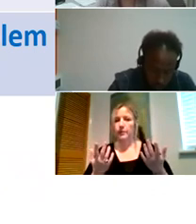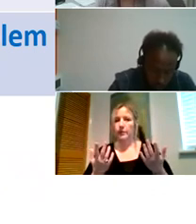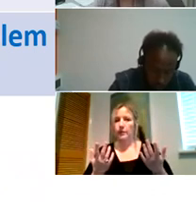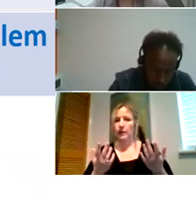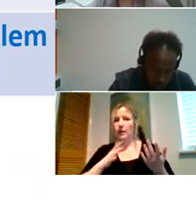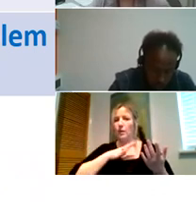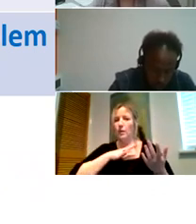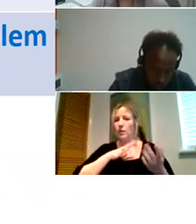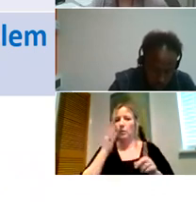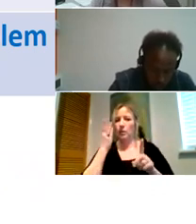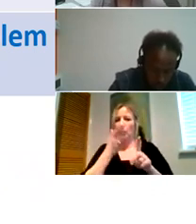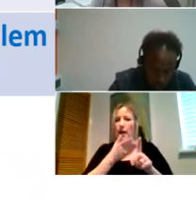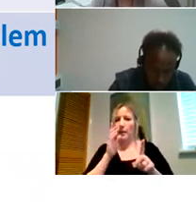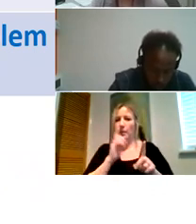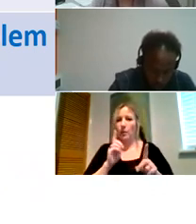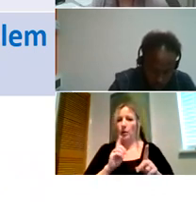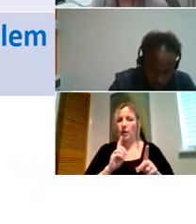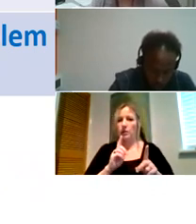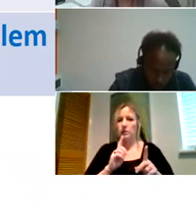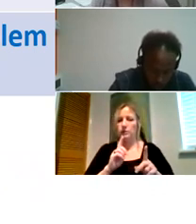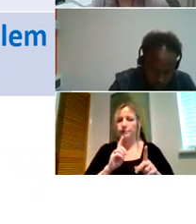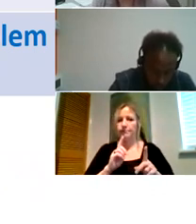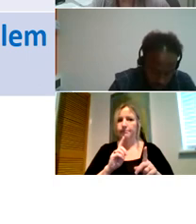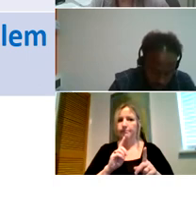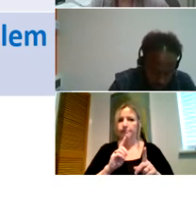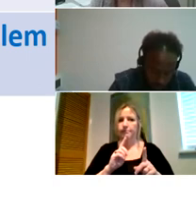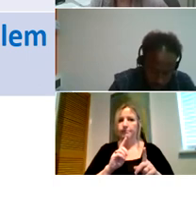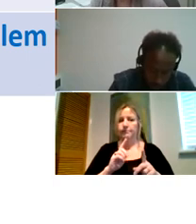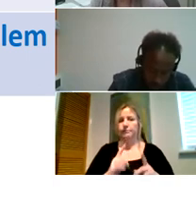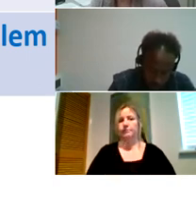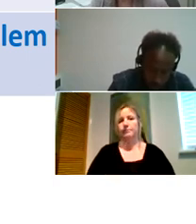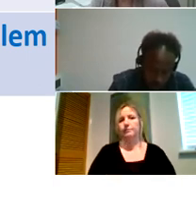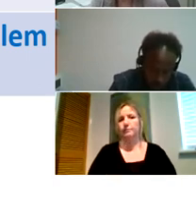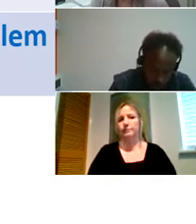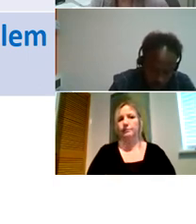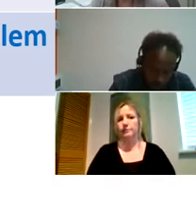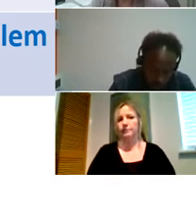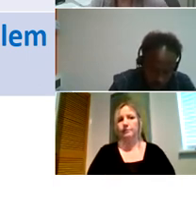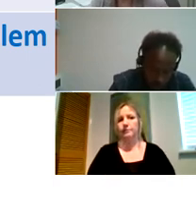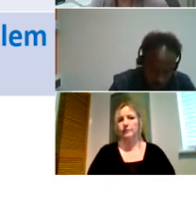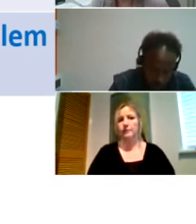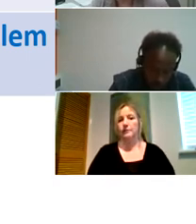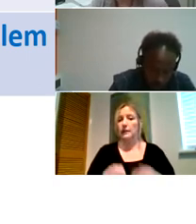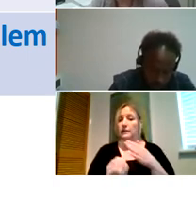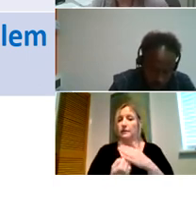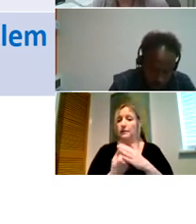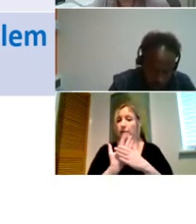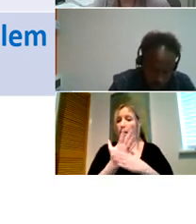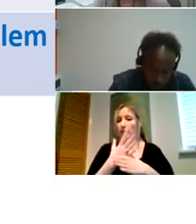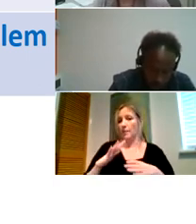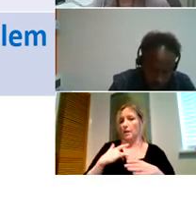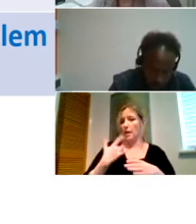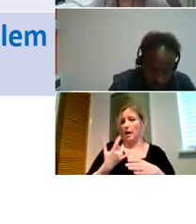develop the attributes that are very important in life and at work.